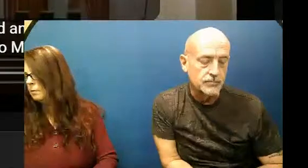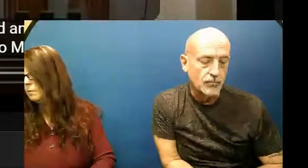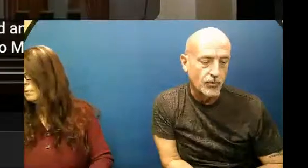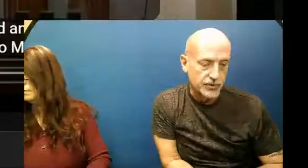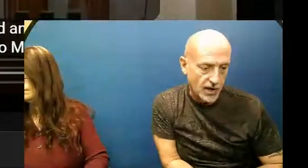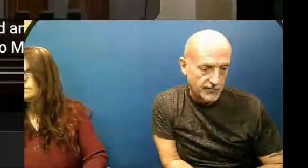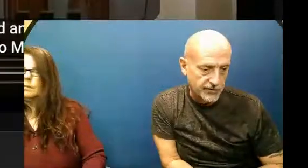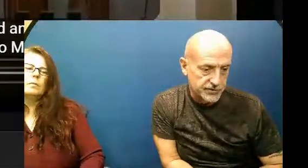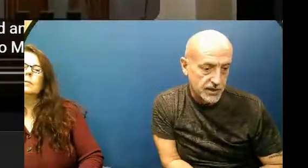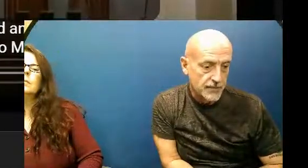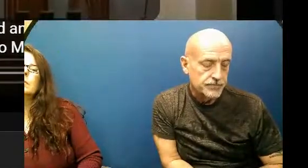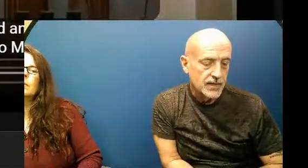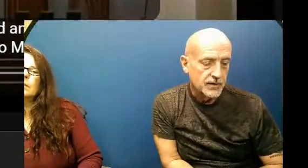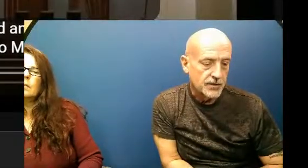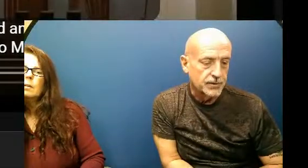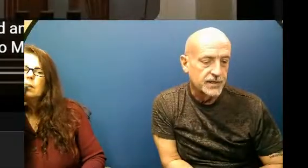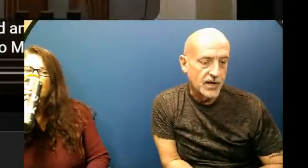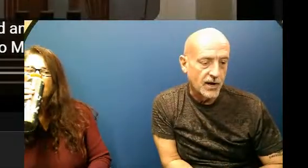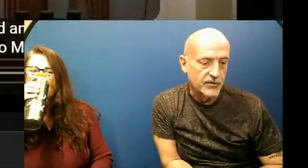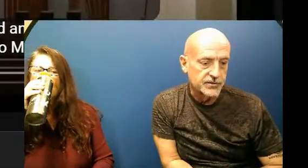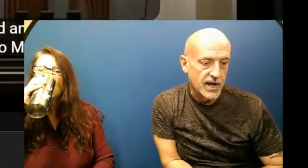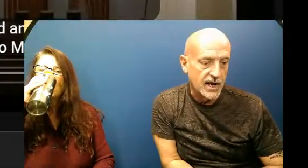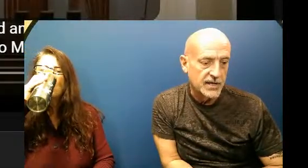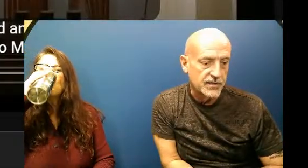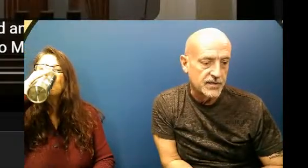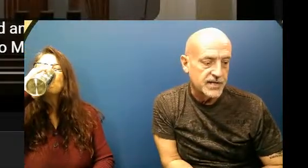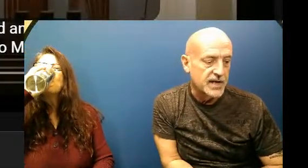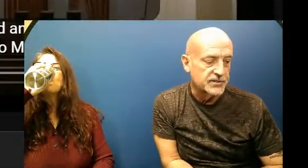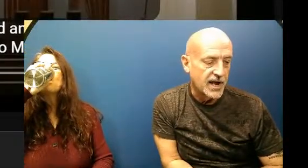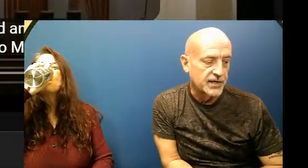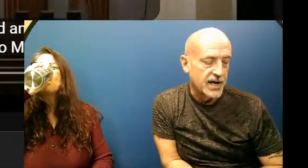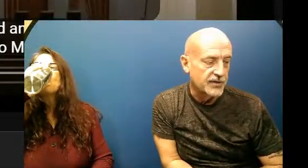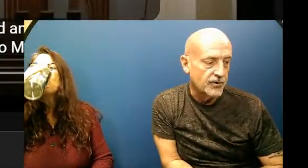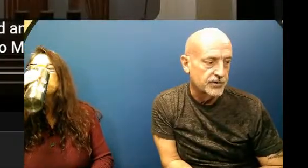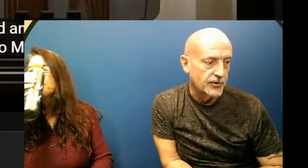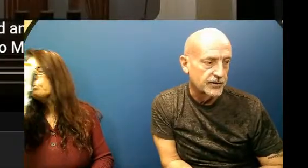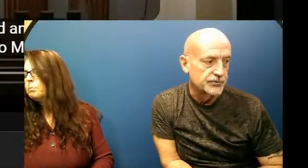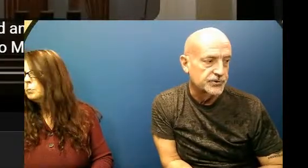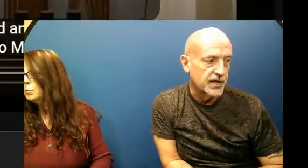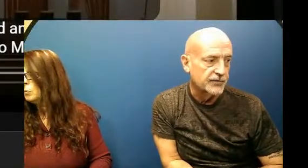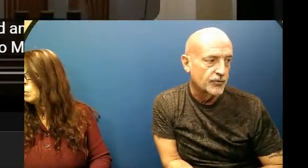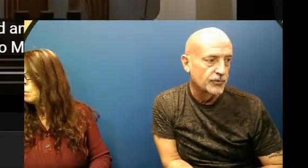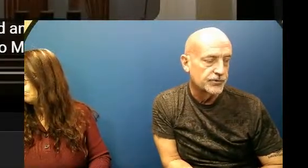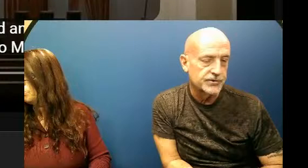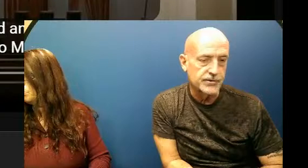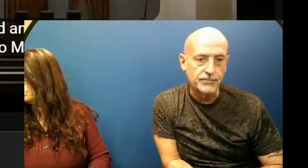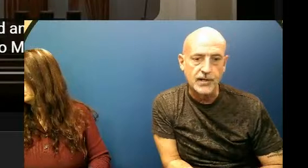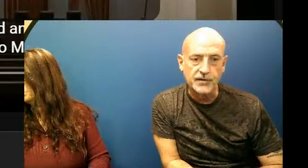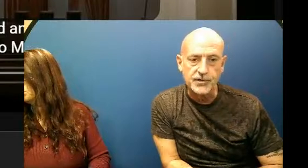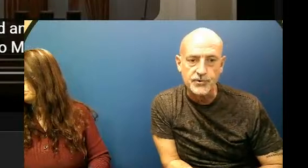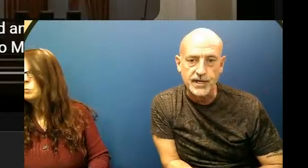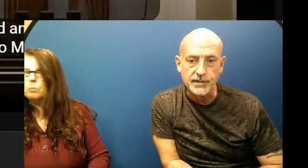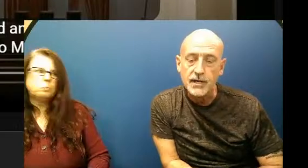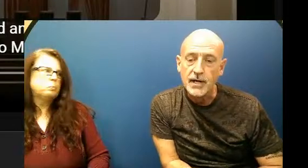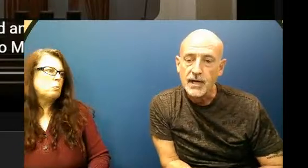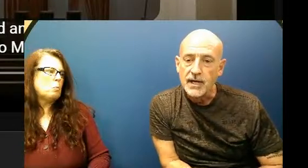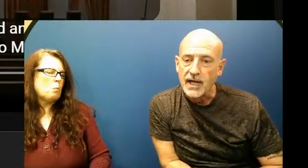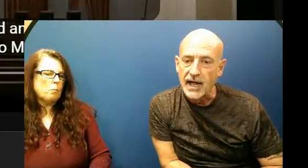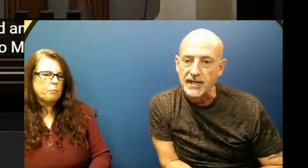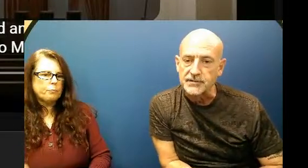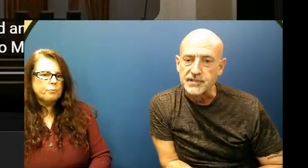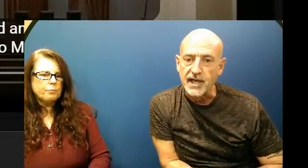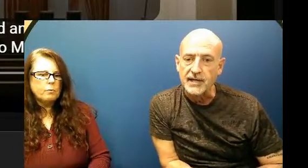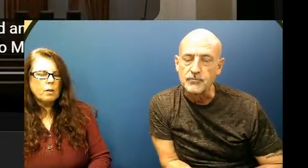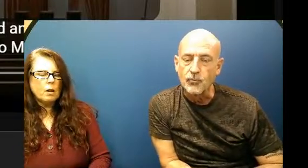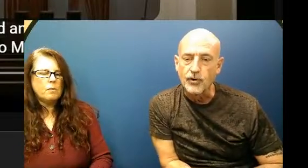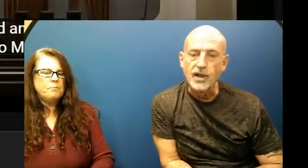states were the sovereigns, complete sovereigns, and the states came together under a loose set of rules, something like the UN,